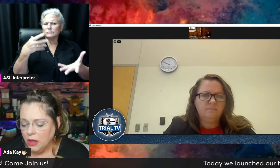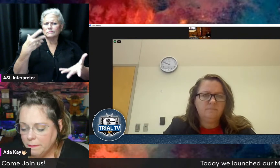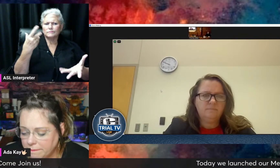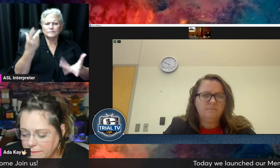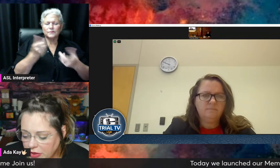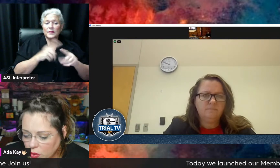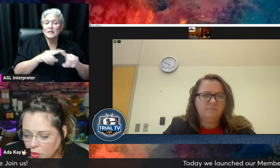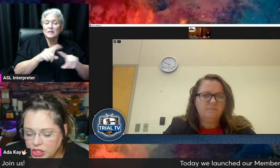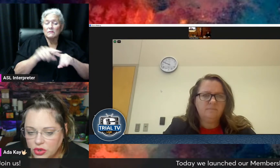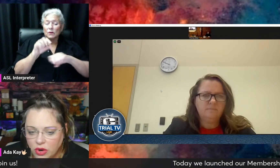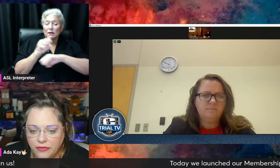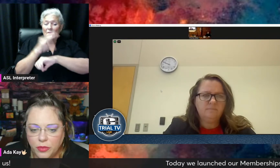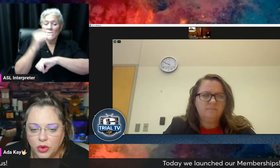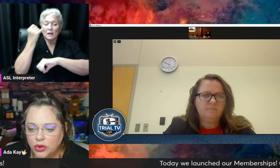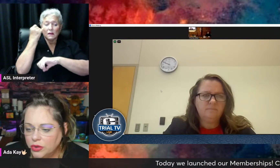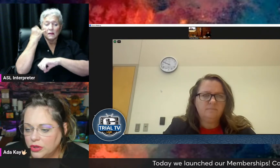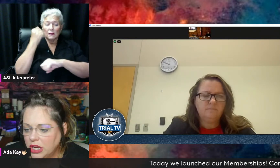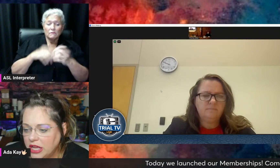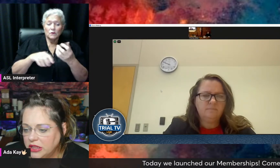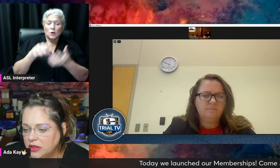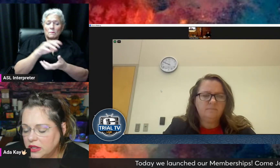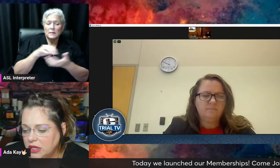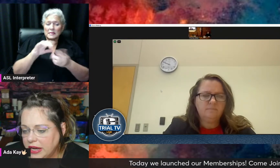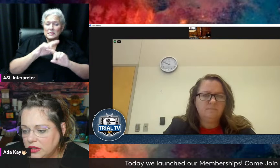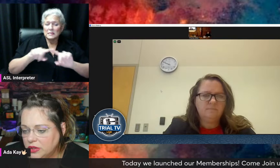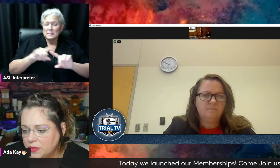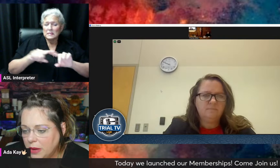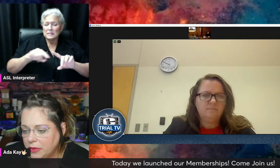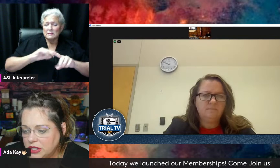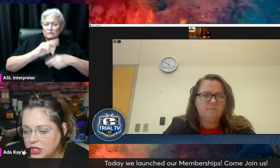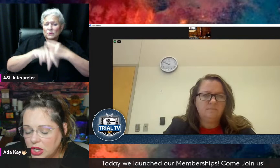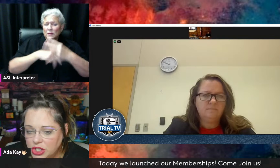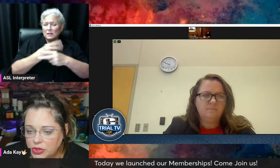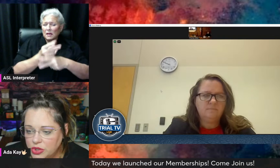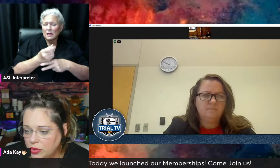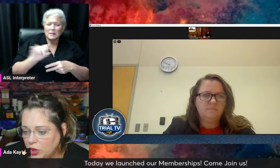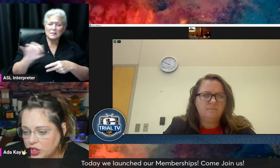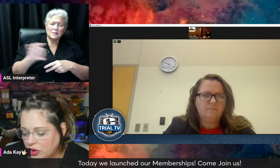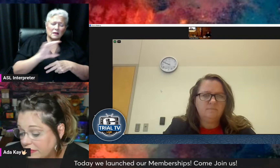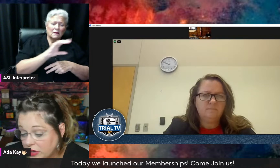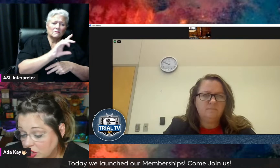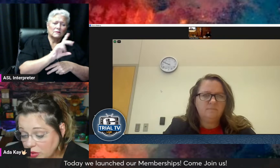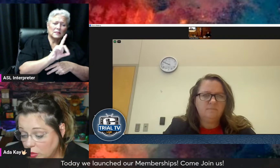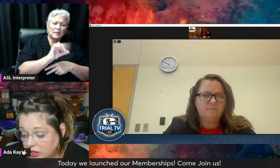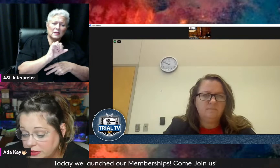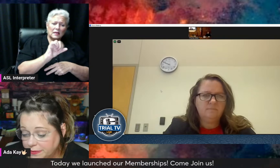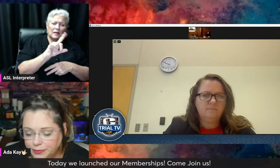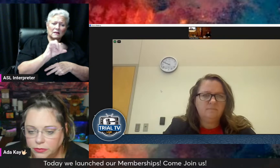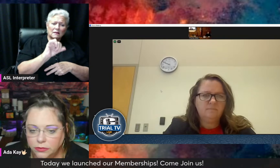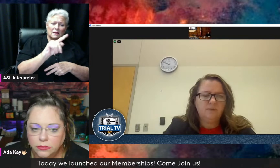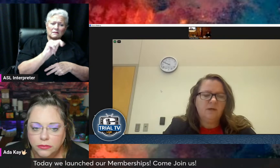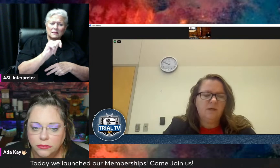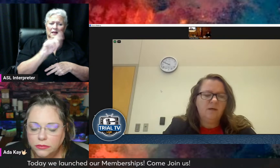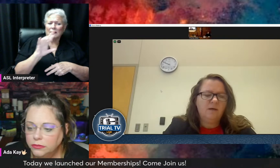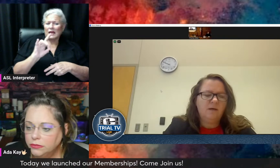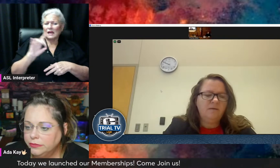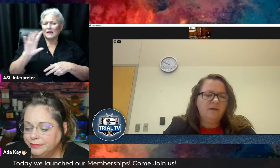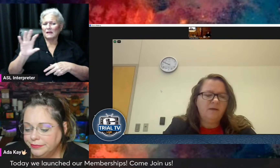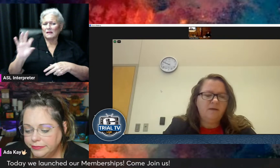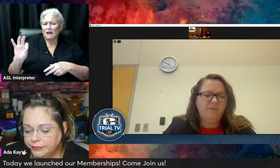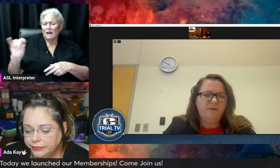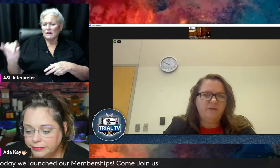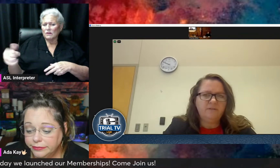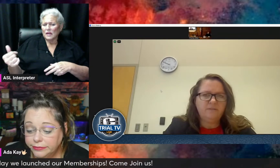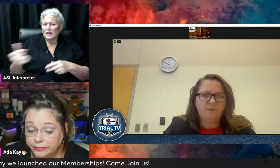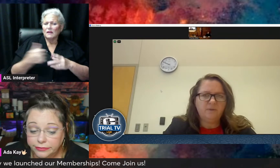different effect if you're mixing the different kinds of Delta 8, Delta 9, Delta 10?